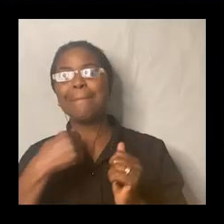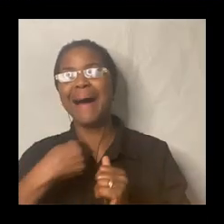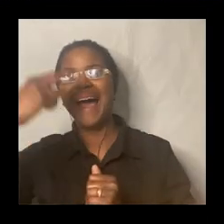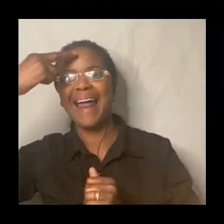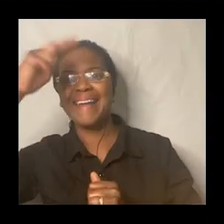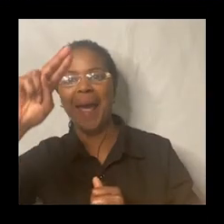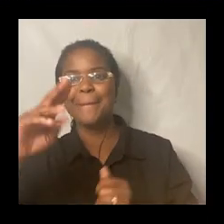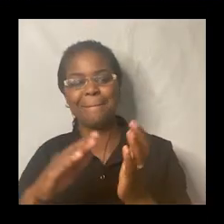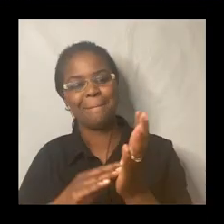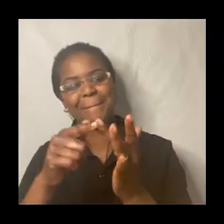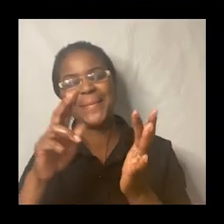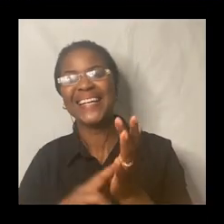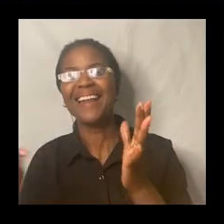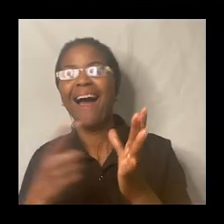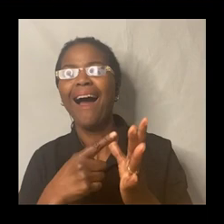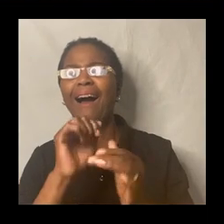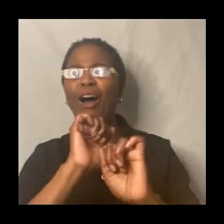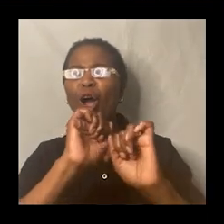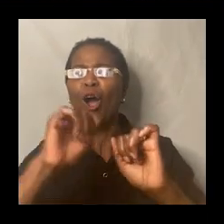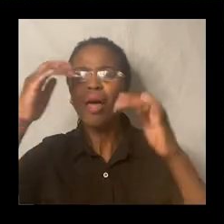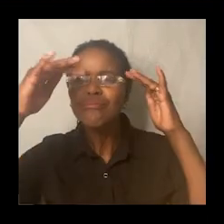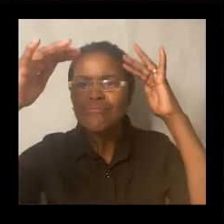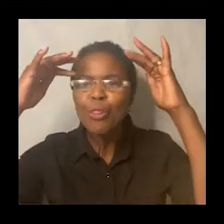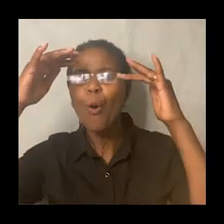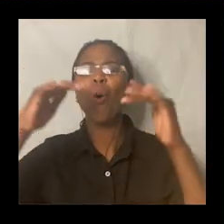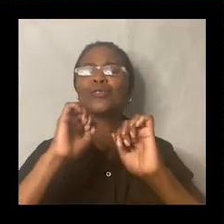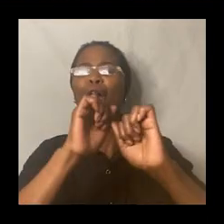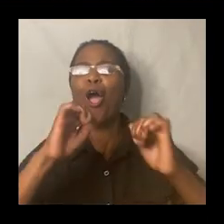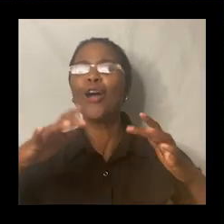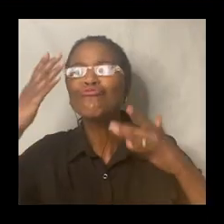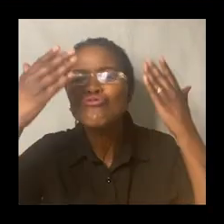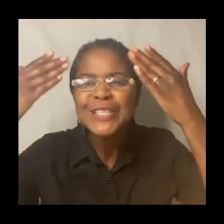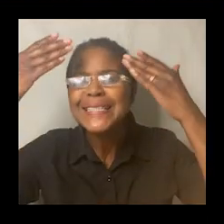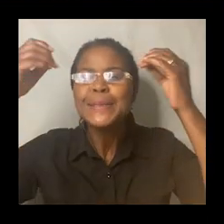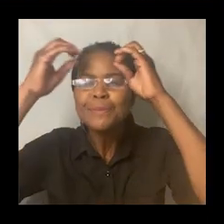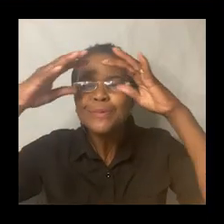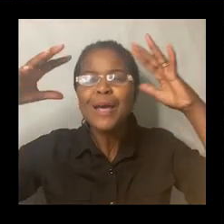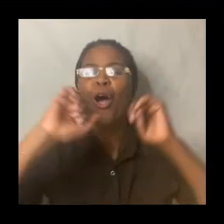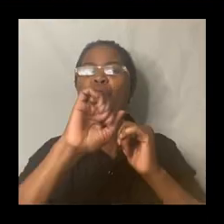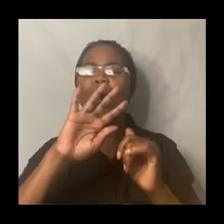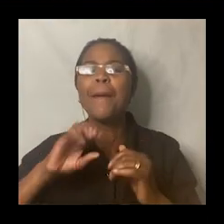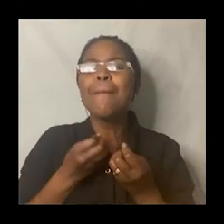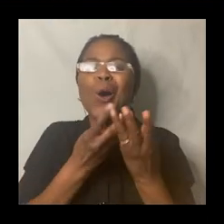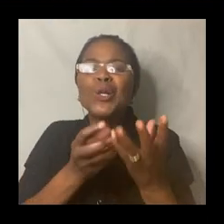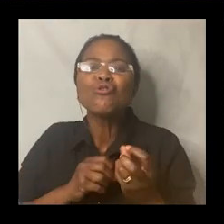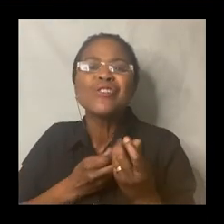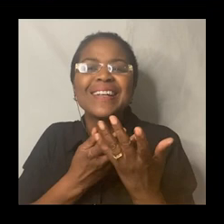came out, and it's all Mina's speculations and thoughts and dreams and her